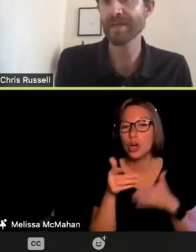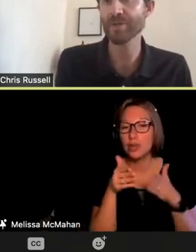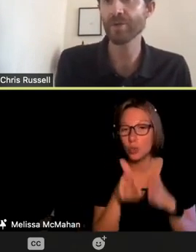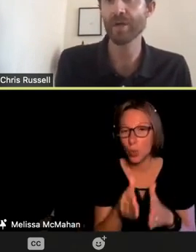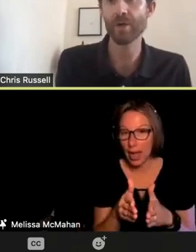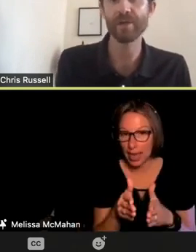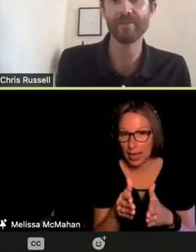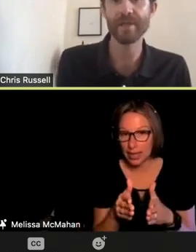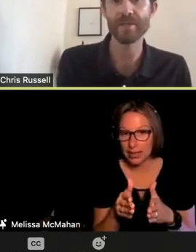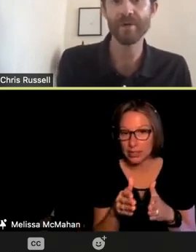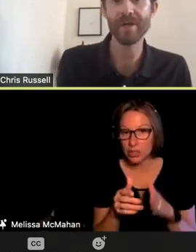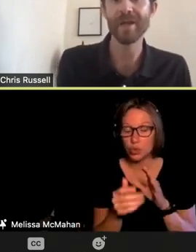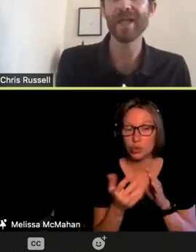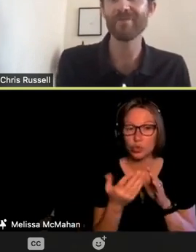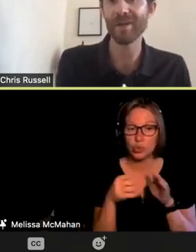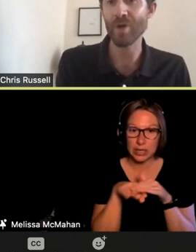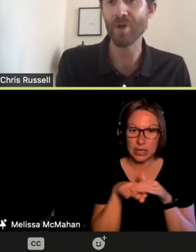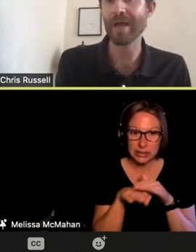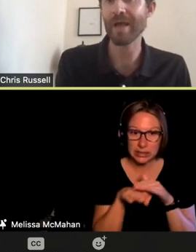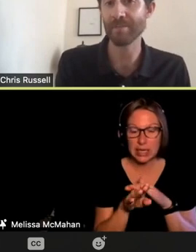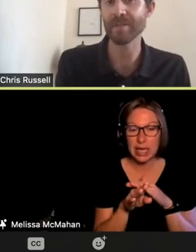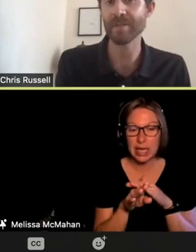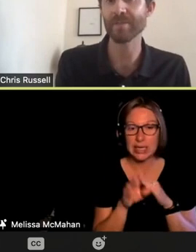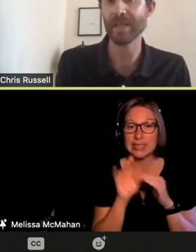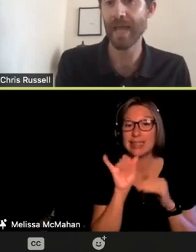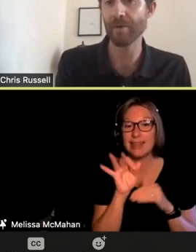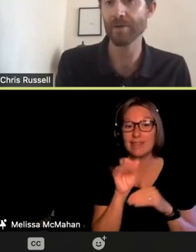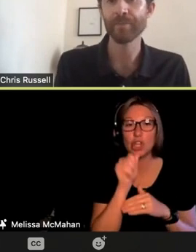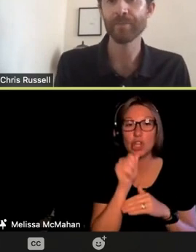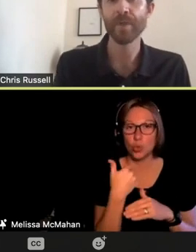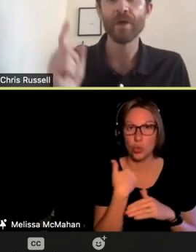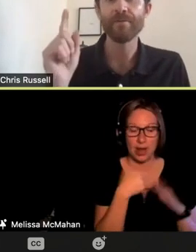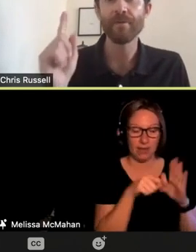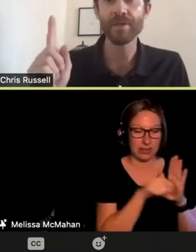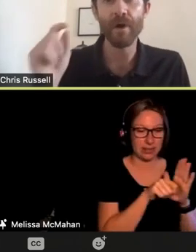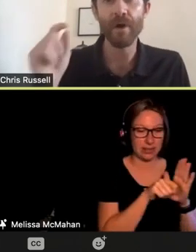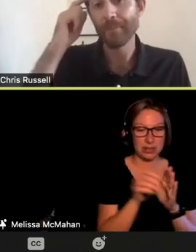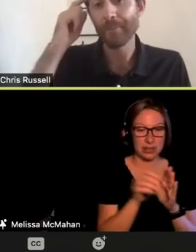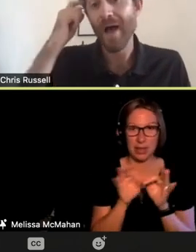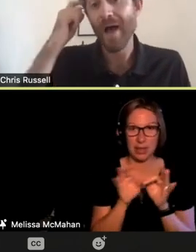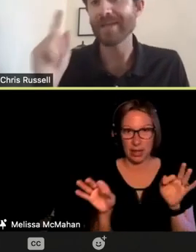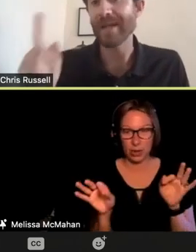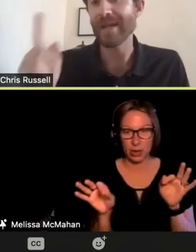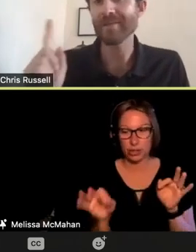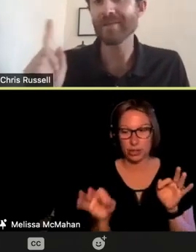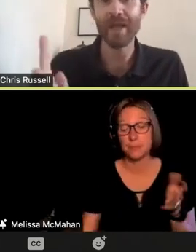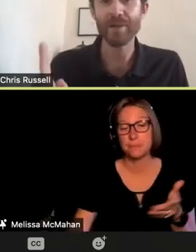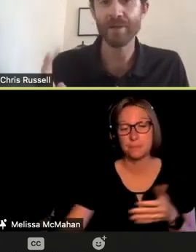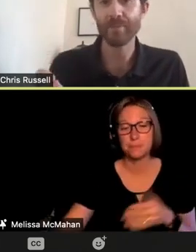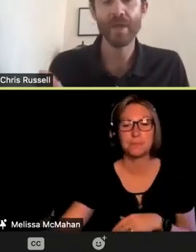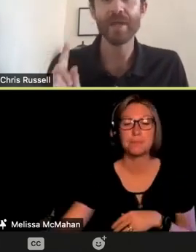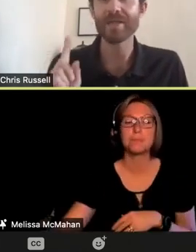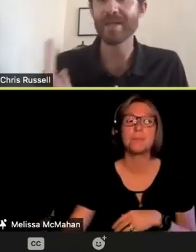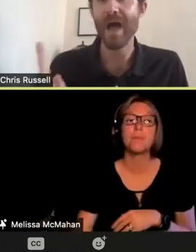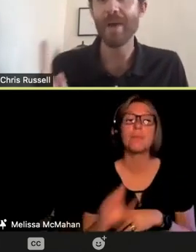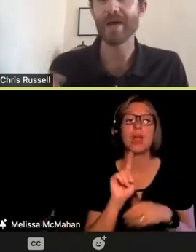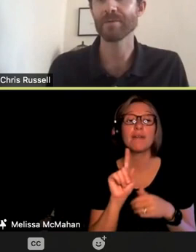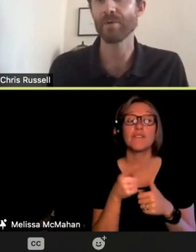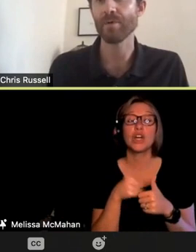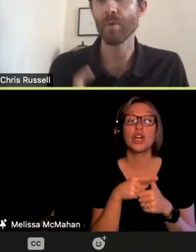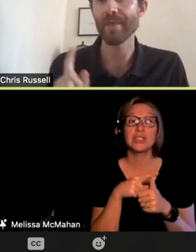2, late phase 2 and early phase 3 if they don't have symbolism and language. First of all, identification